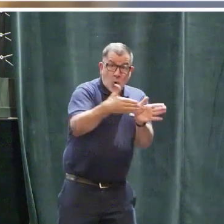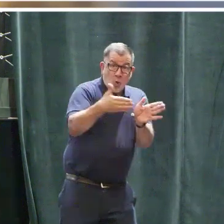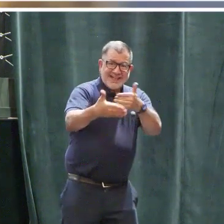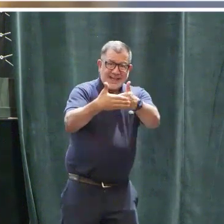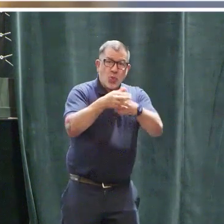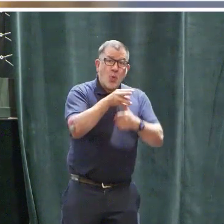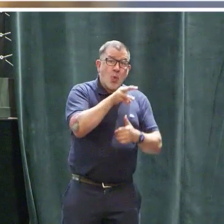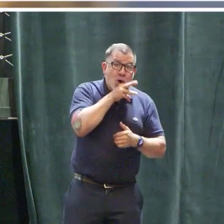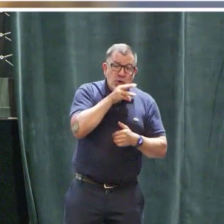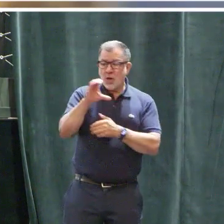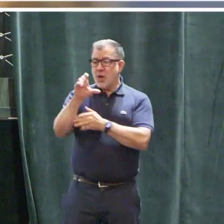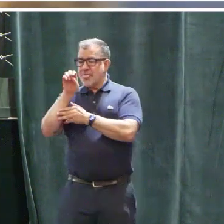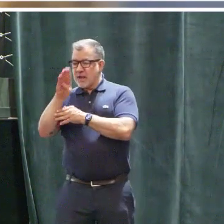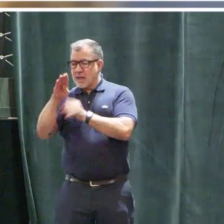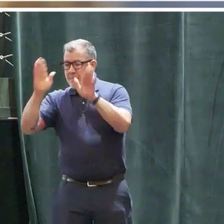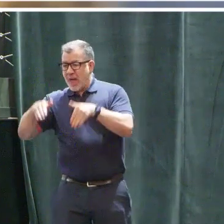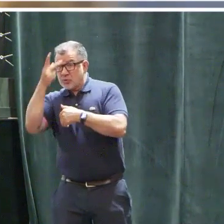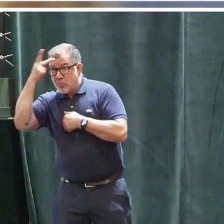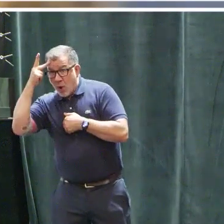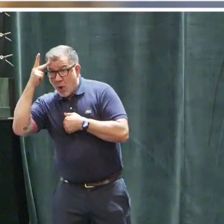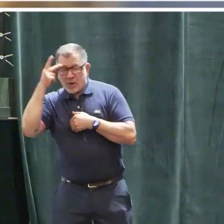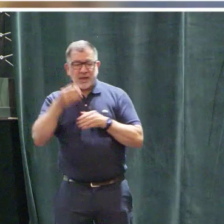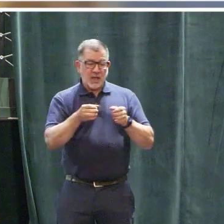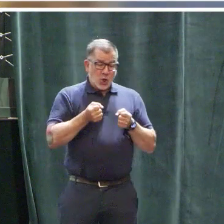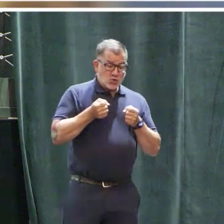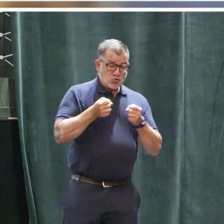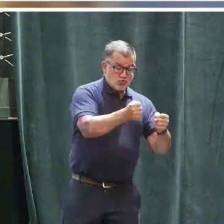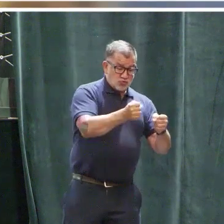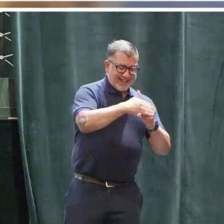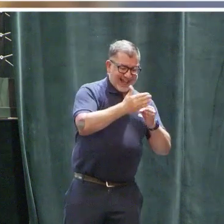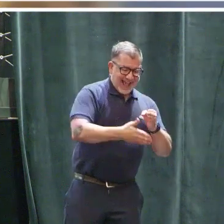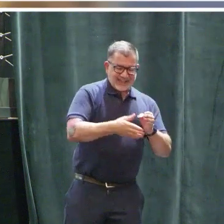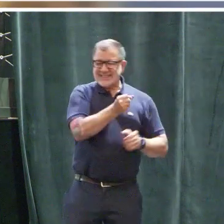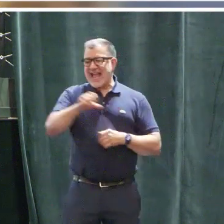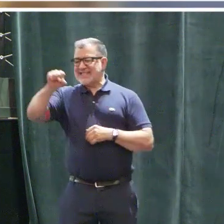House Park, South Esplanade Street Ends, and South Cove.